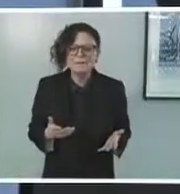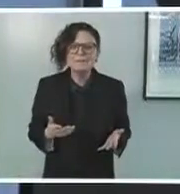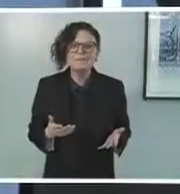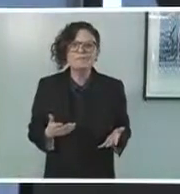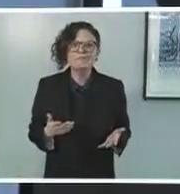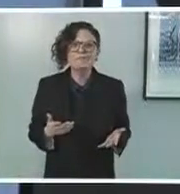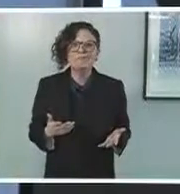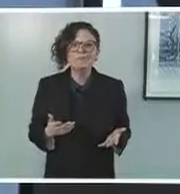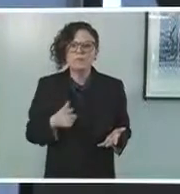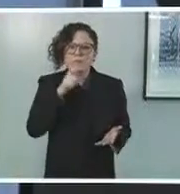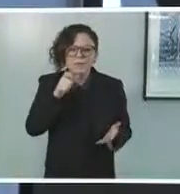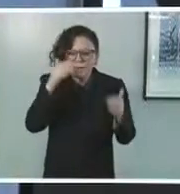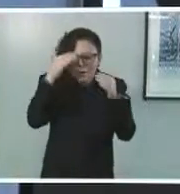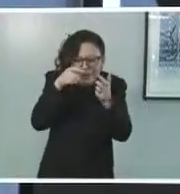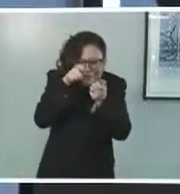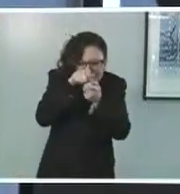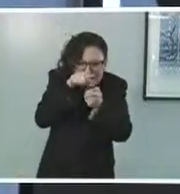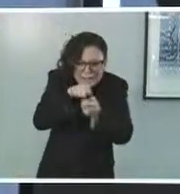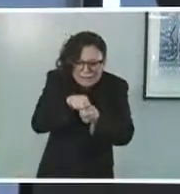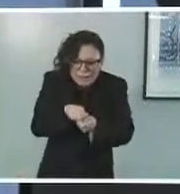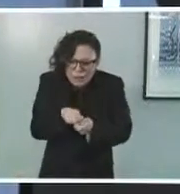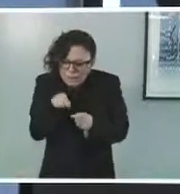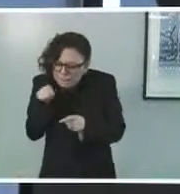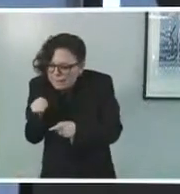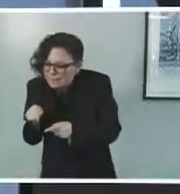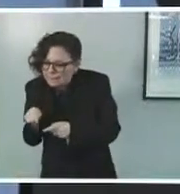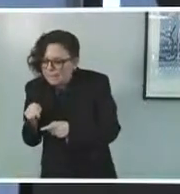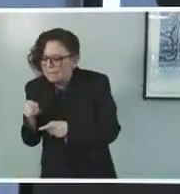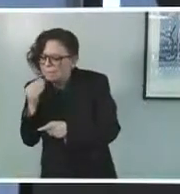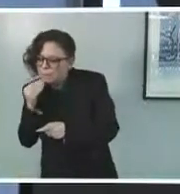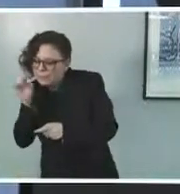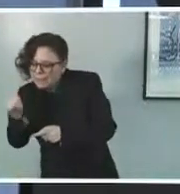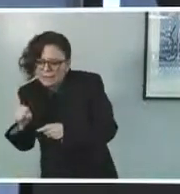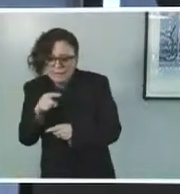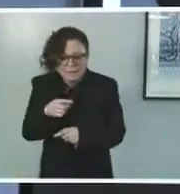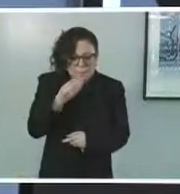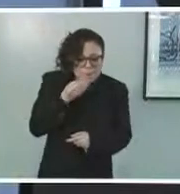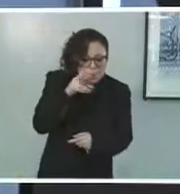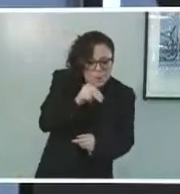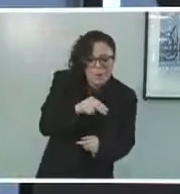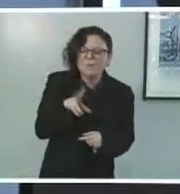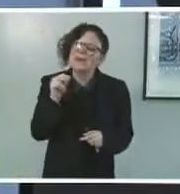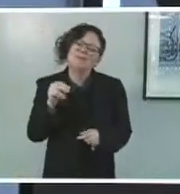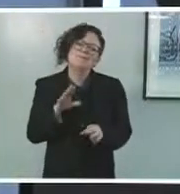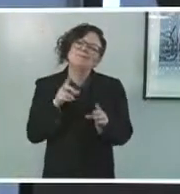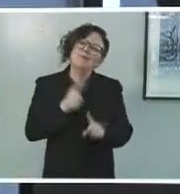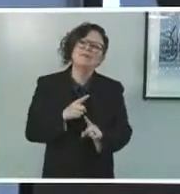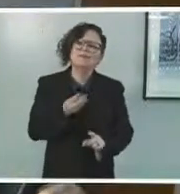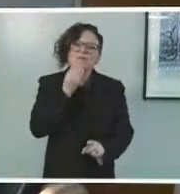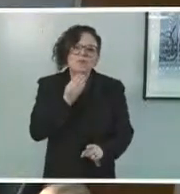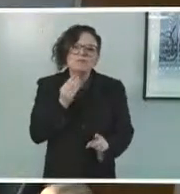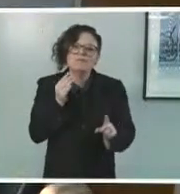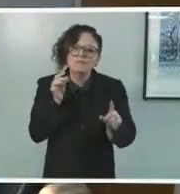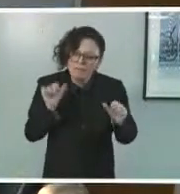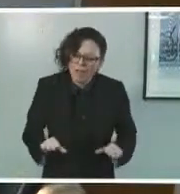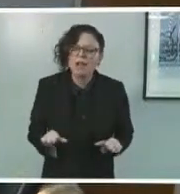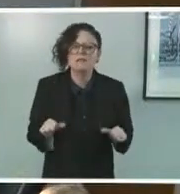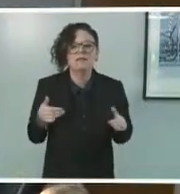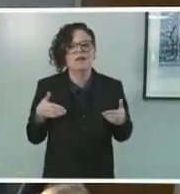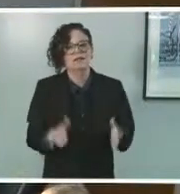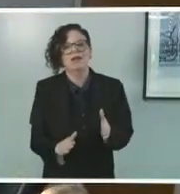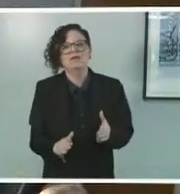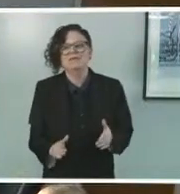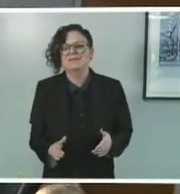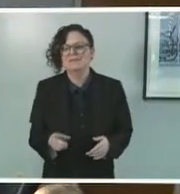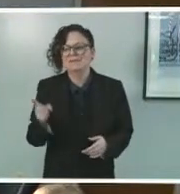the tiny details like that. Food is food, and I think that's kind of the overarching goal. Great. I don't think anybody's going to